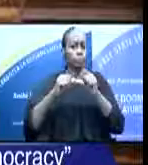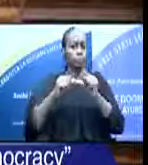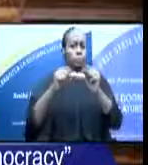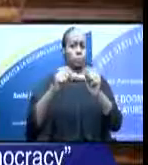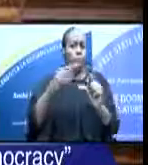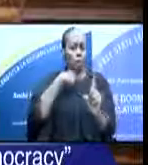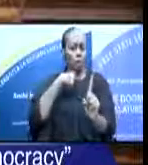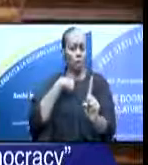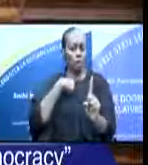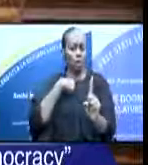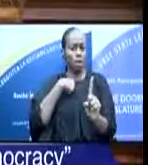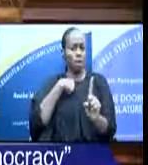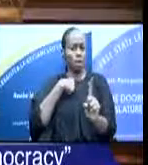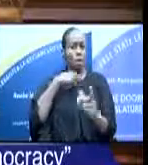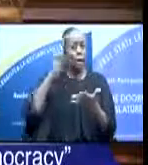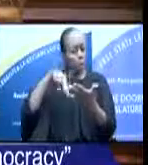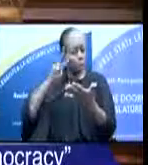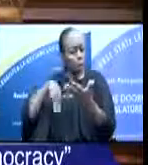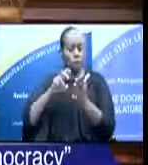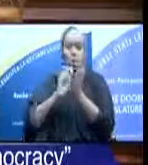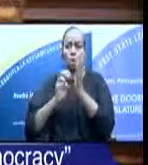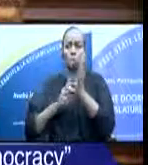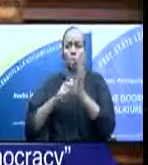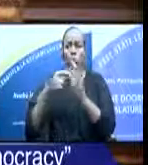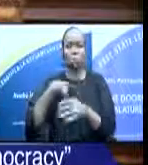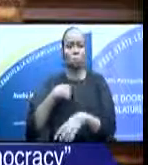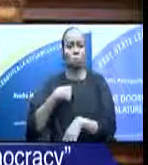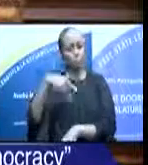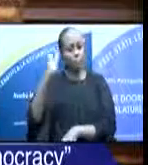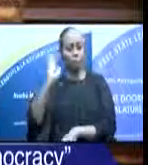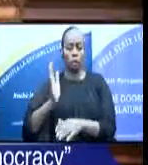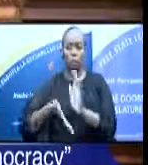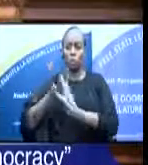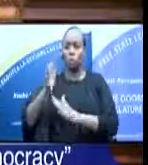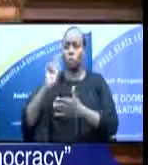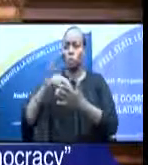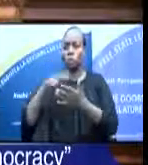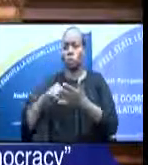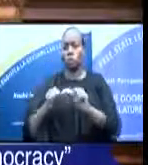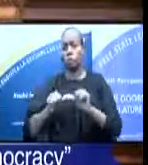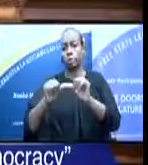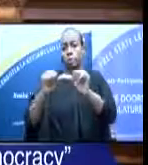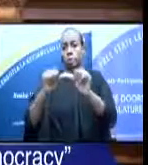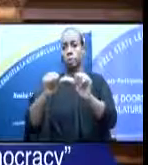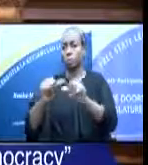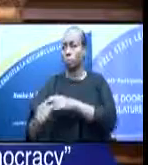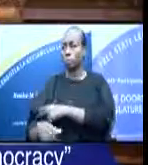on me? No, go and read your rules, man. Proceed, Honorable Nanyan.